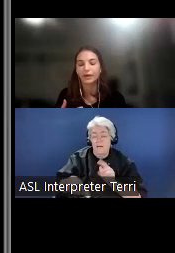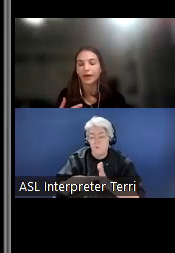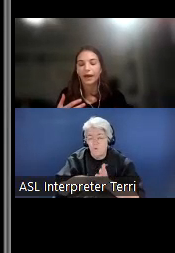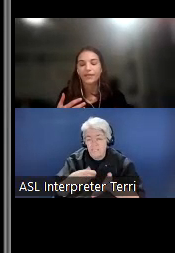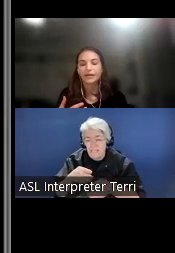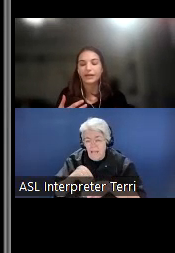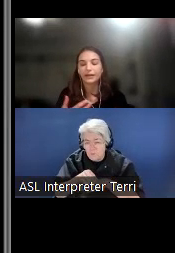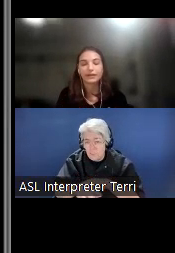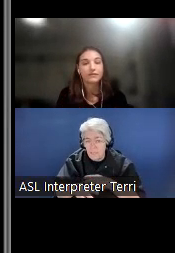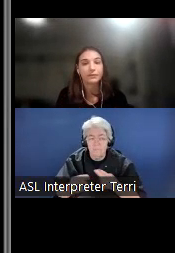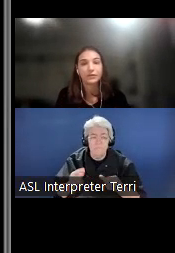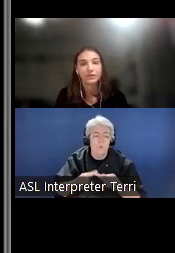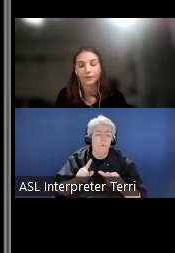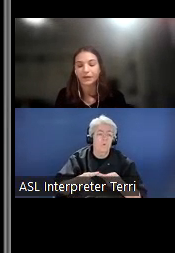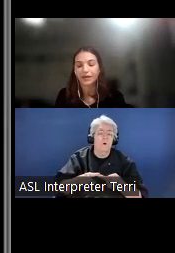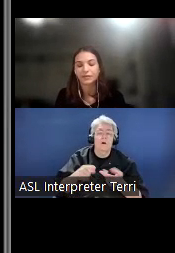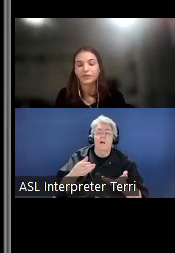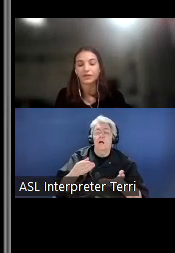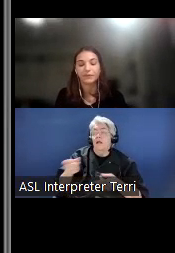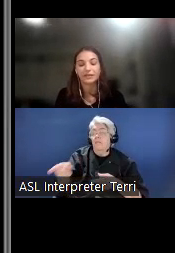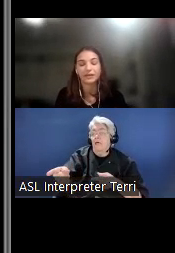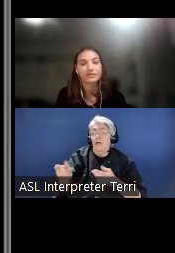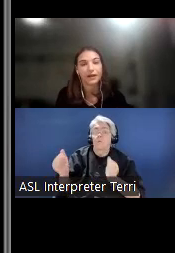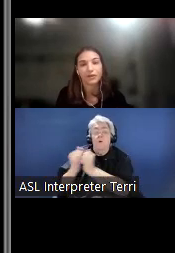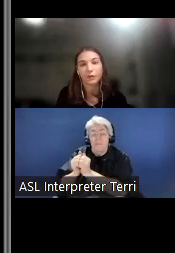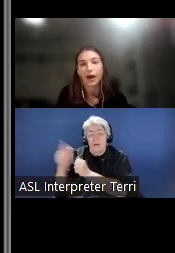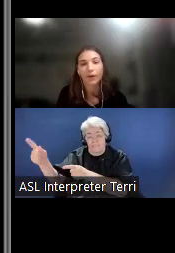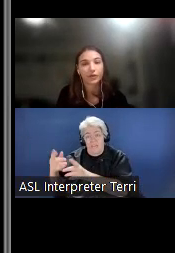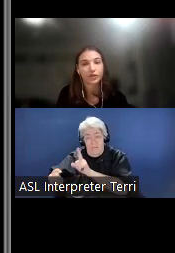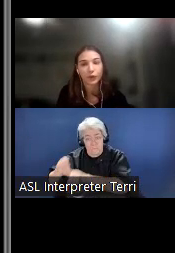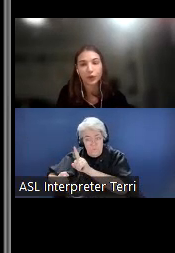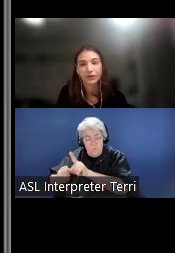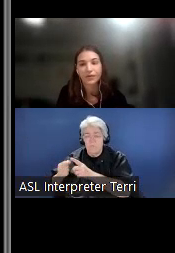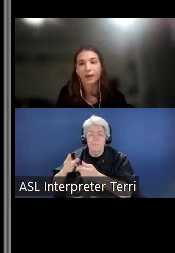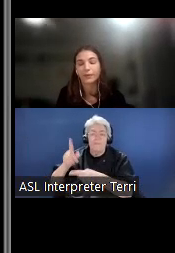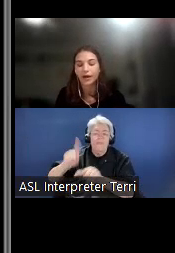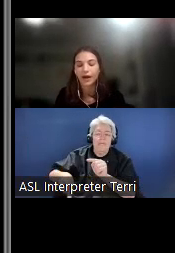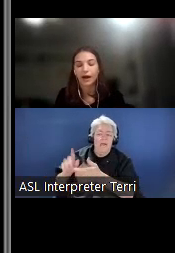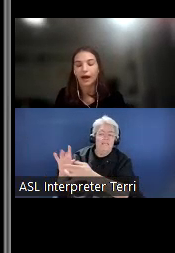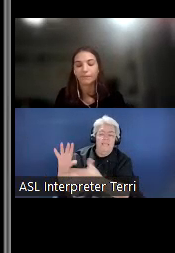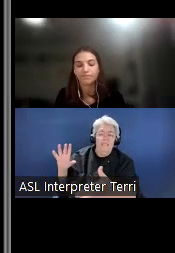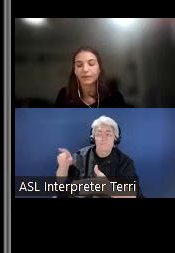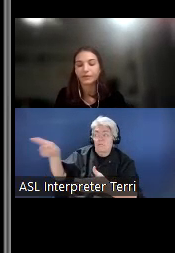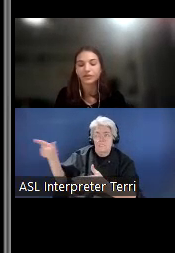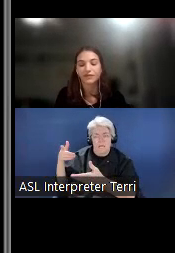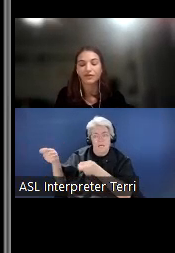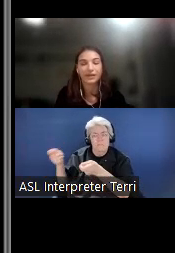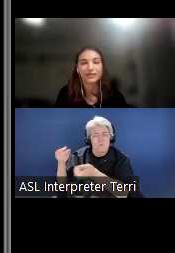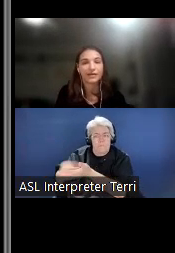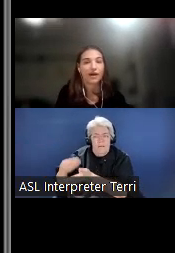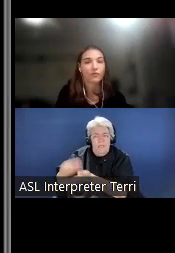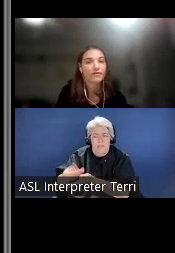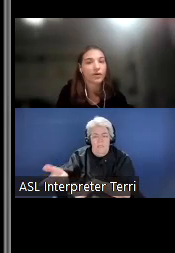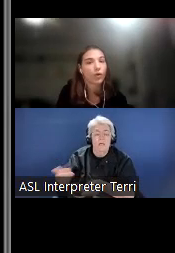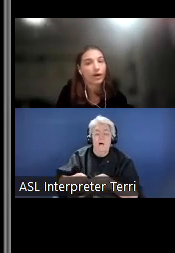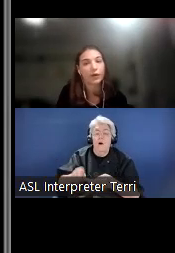or maybe they can't leave the abuser because the abuser maintains financial power and control over them. Maybe the survivor